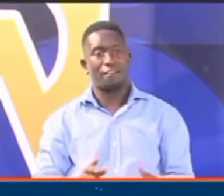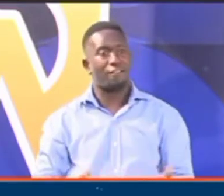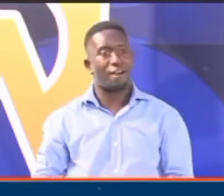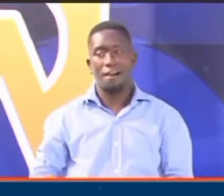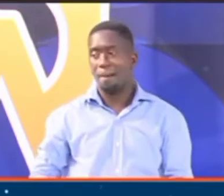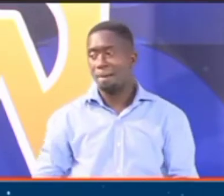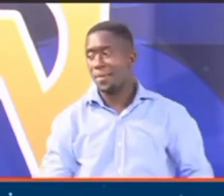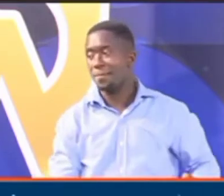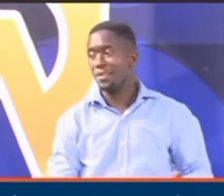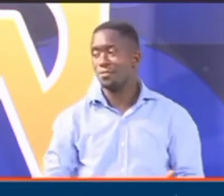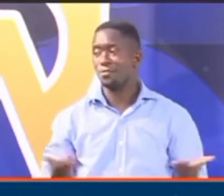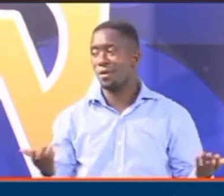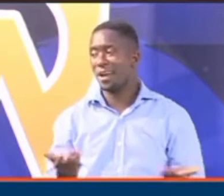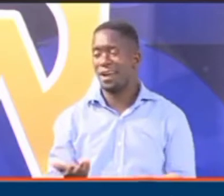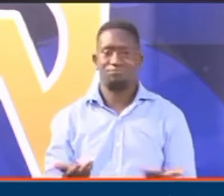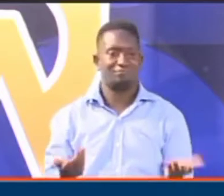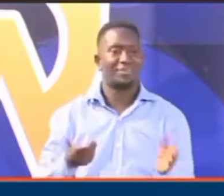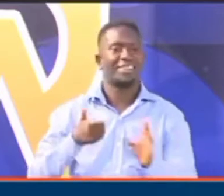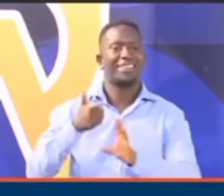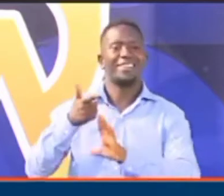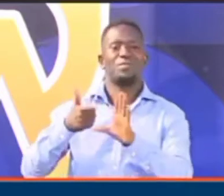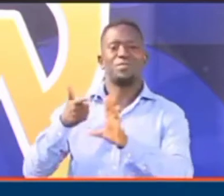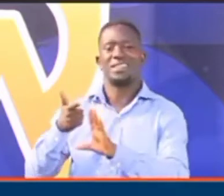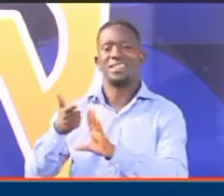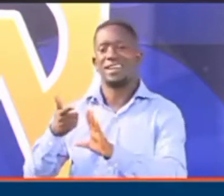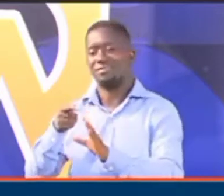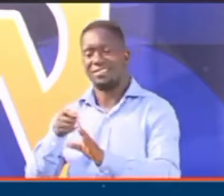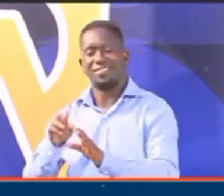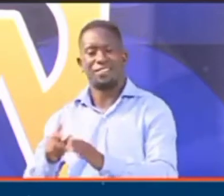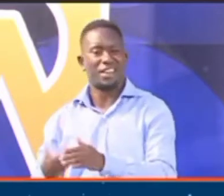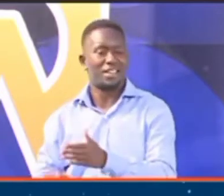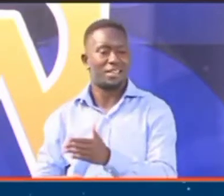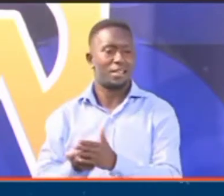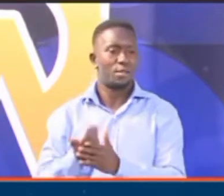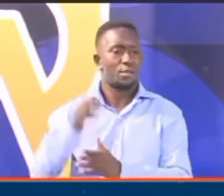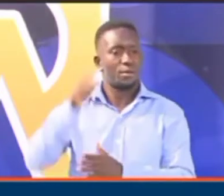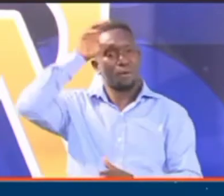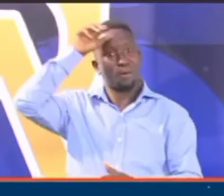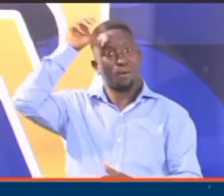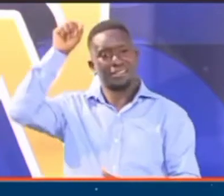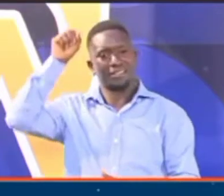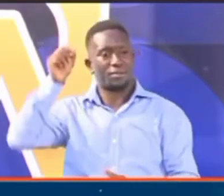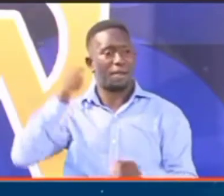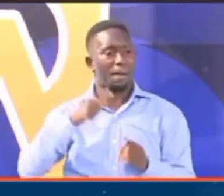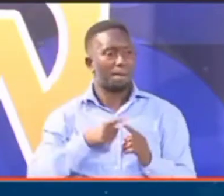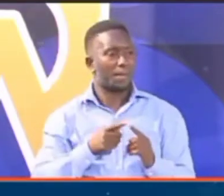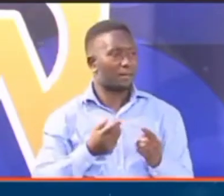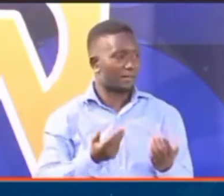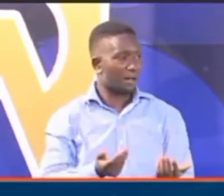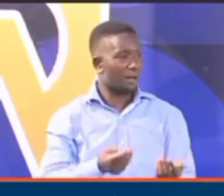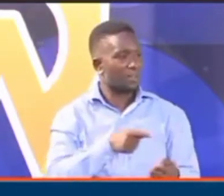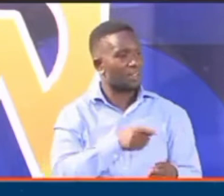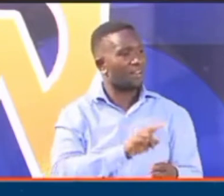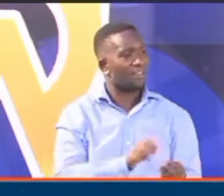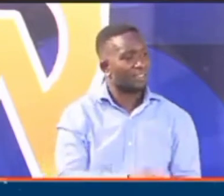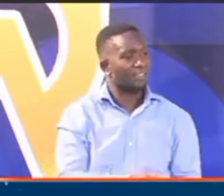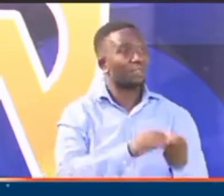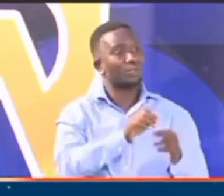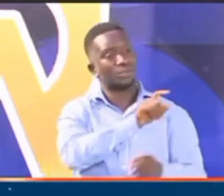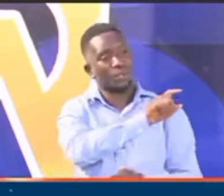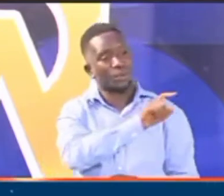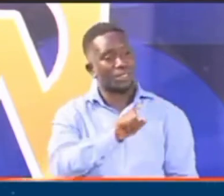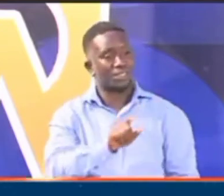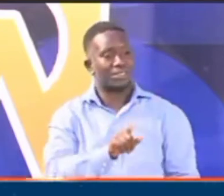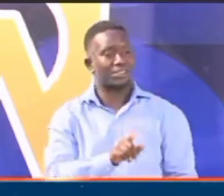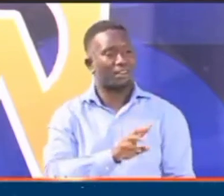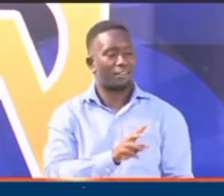you, looking at all the new concepts and wondering where we have been the whole time. The special weeks for me were the